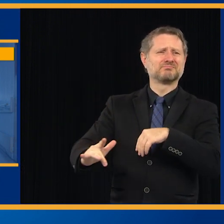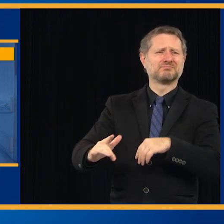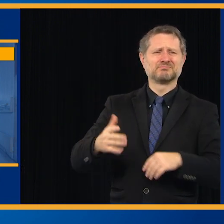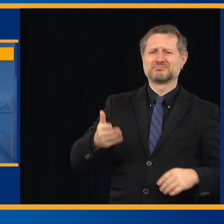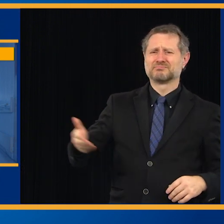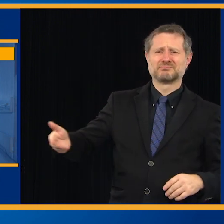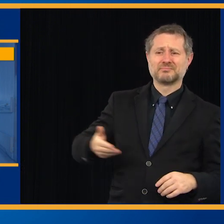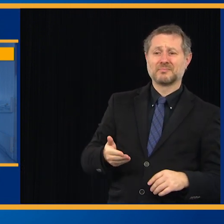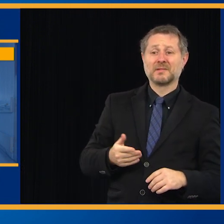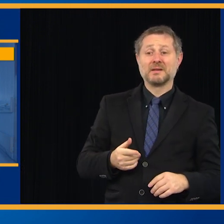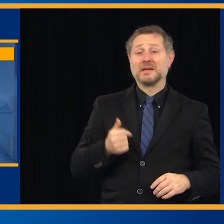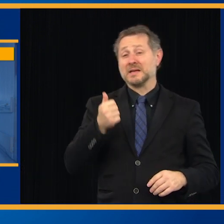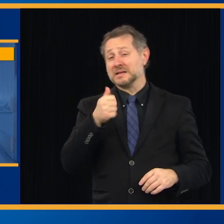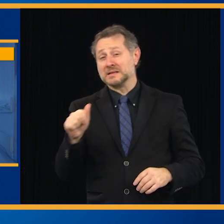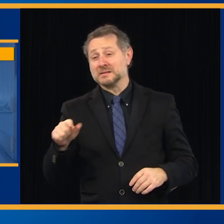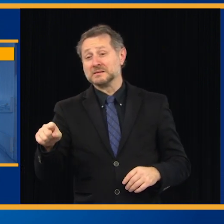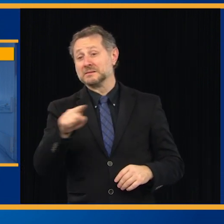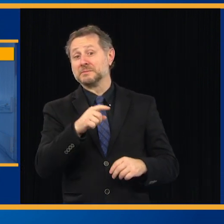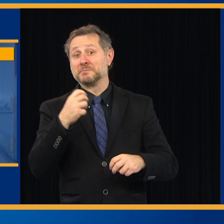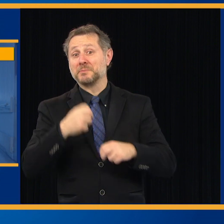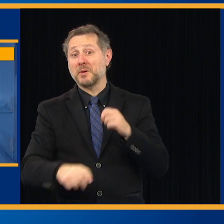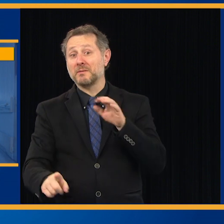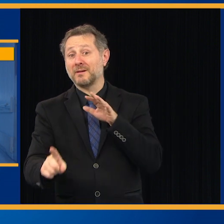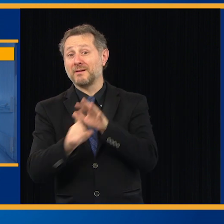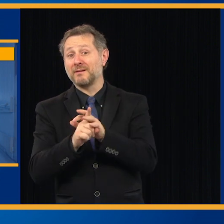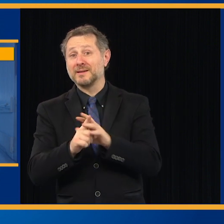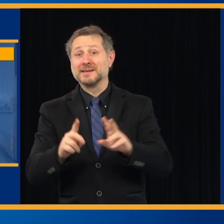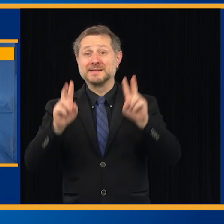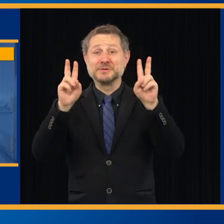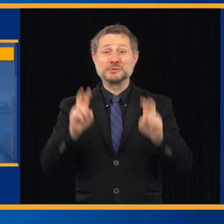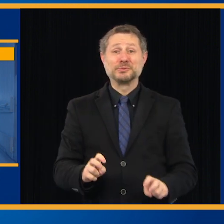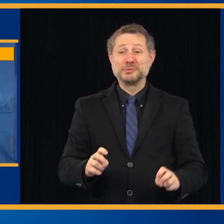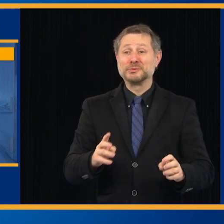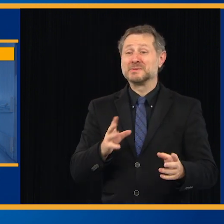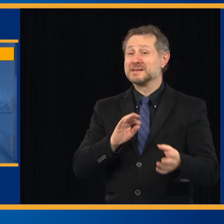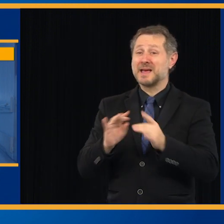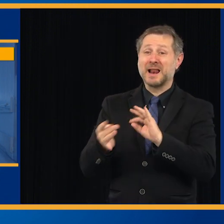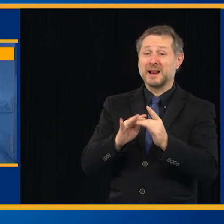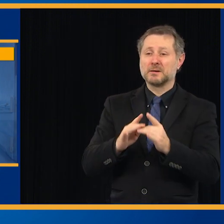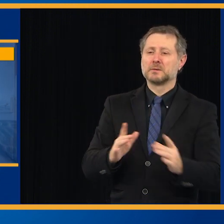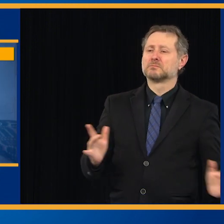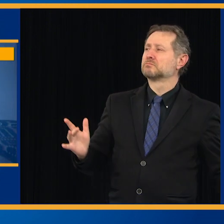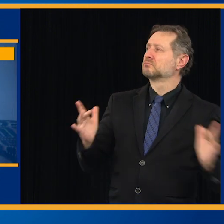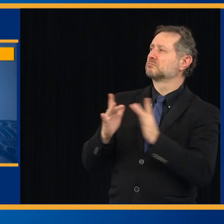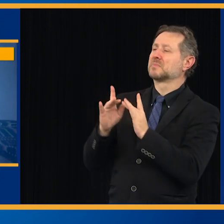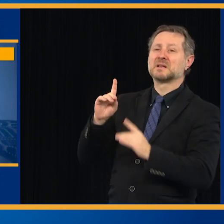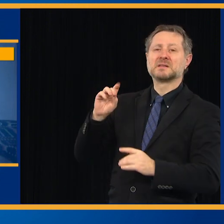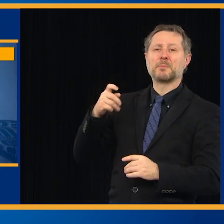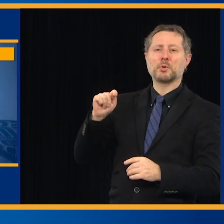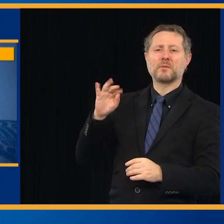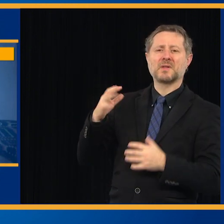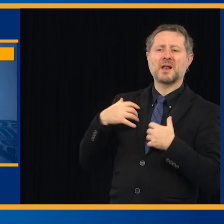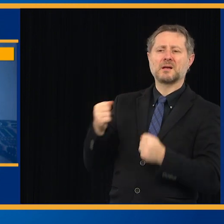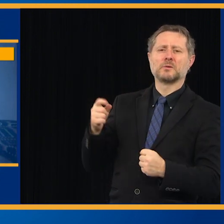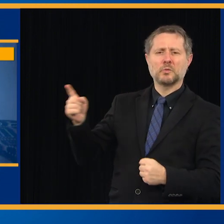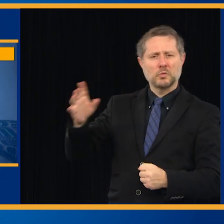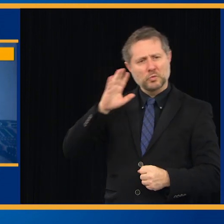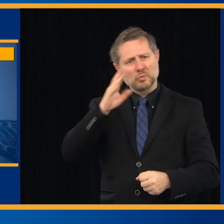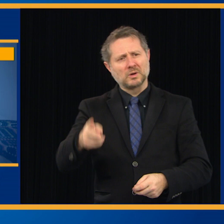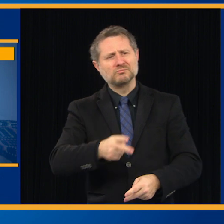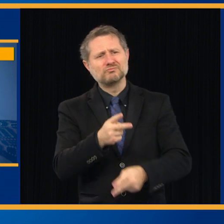issue, the resident must be referred to the Department of Health, which will find alternative